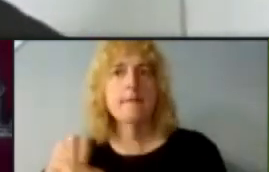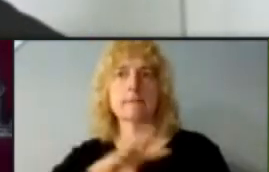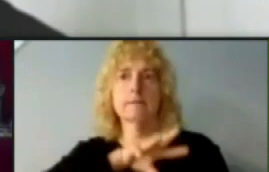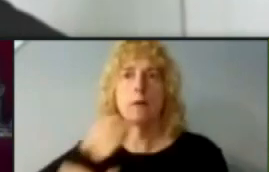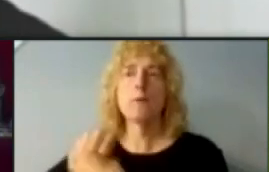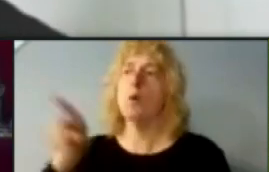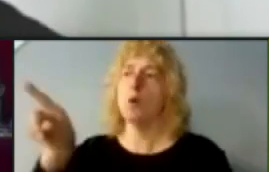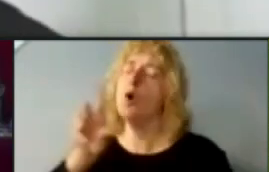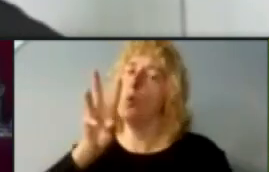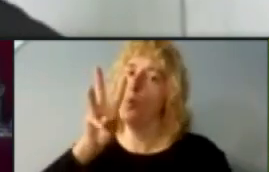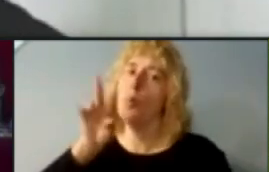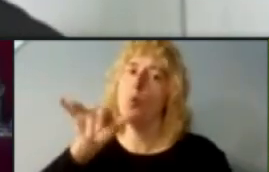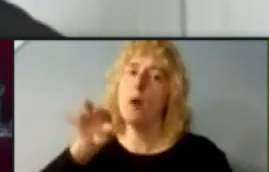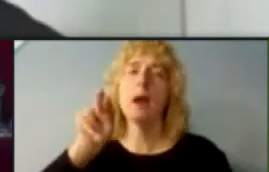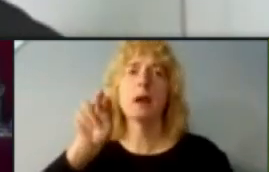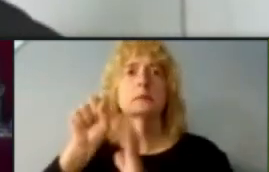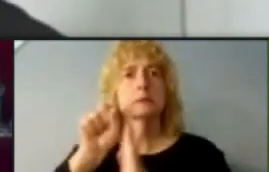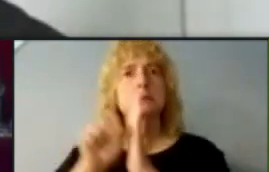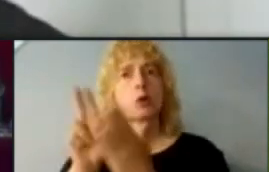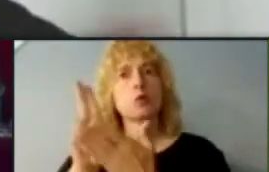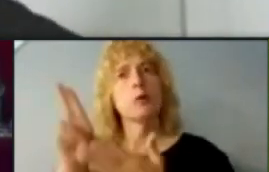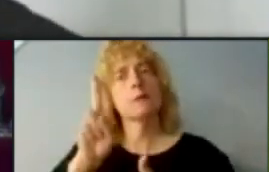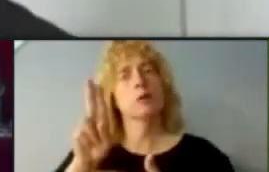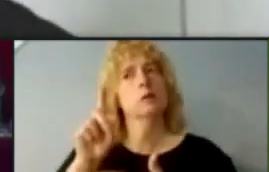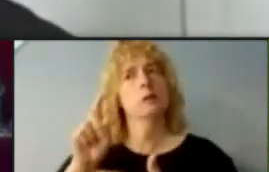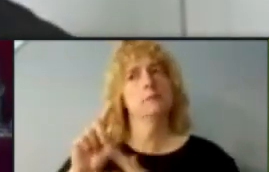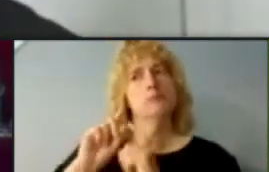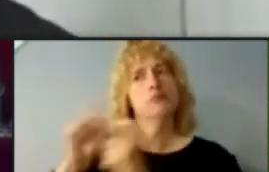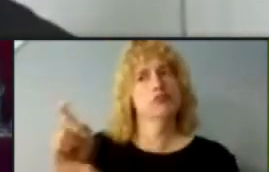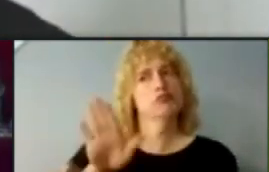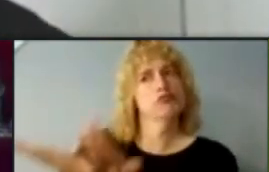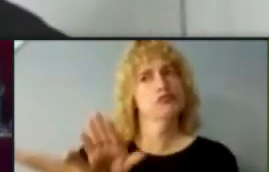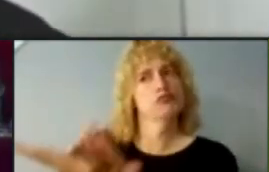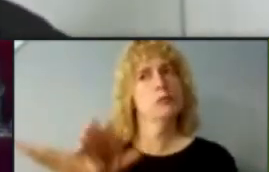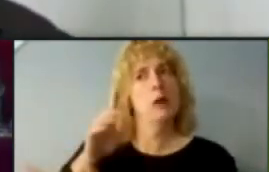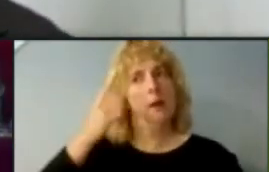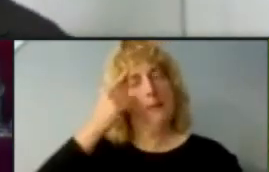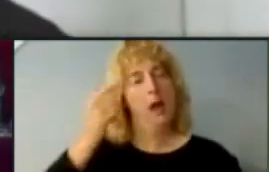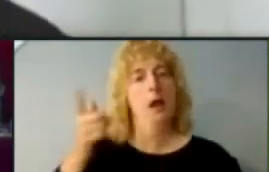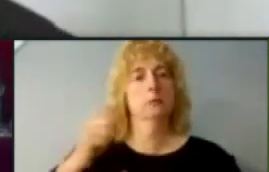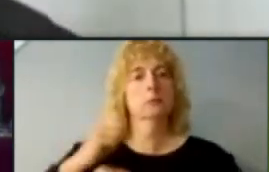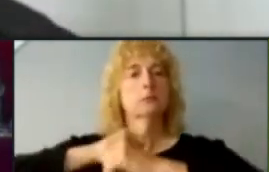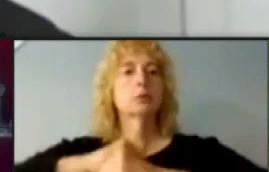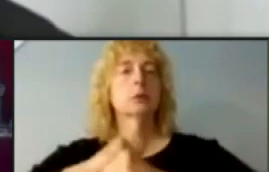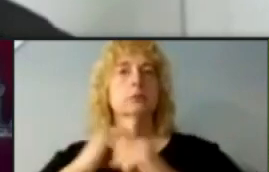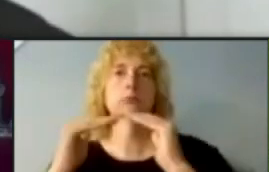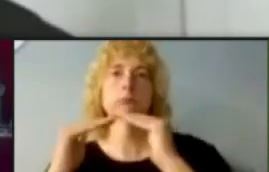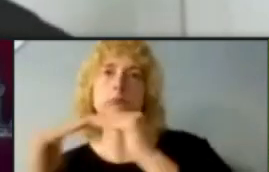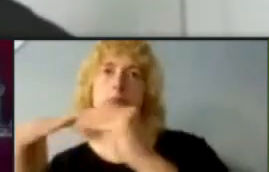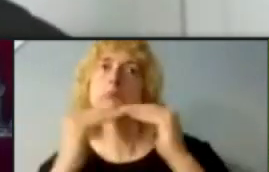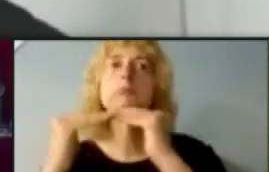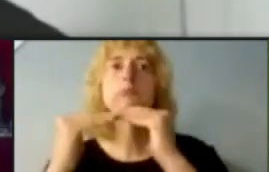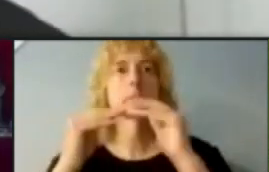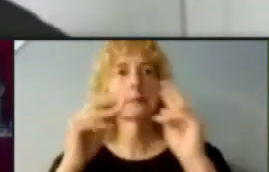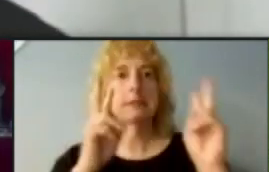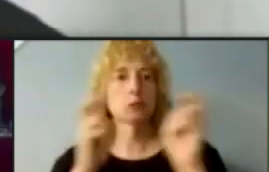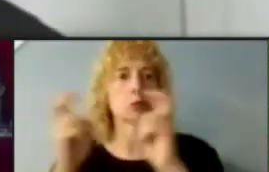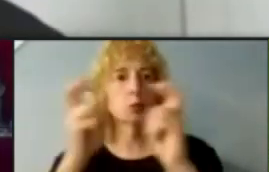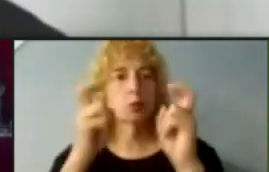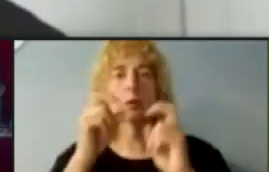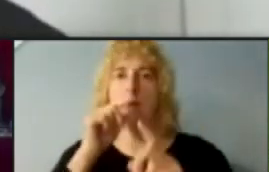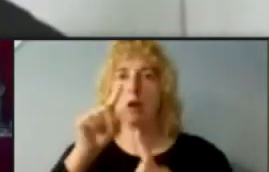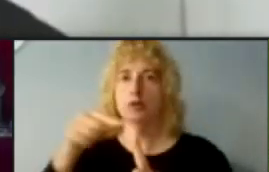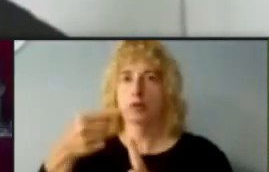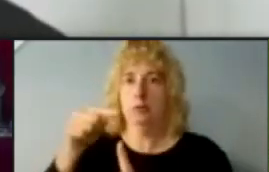credit for tackling equity issues, not just in this front, but on a variety of fronts. And I'm happy to be